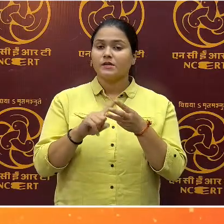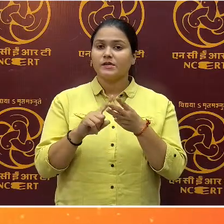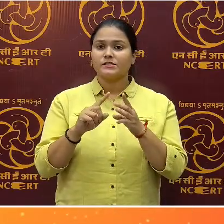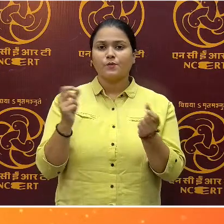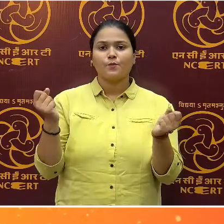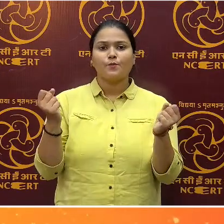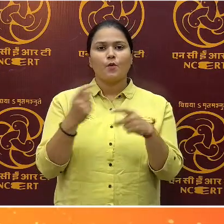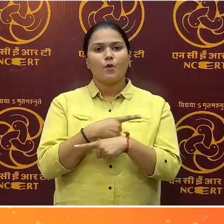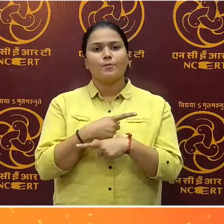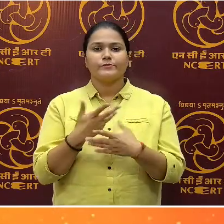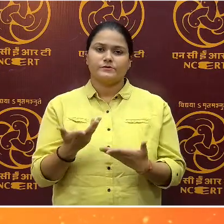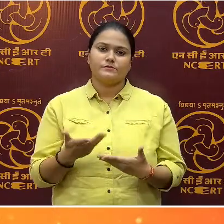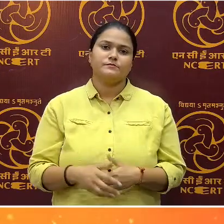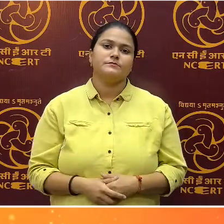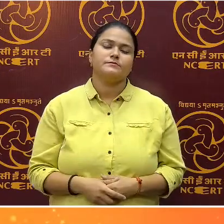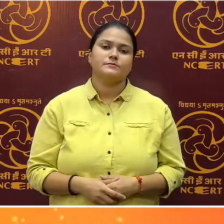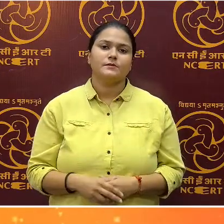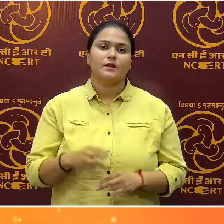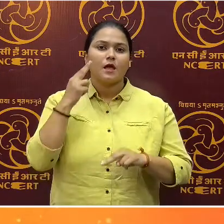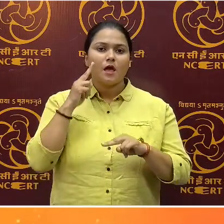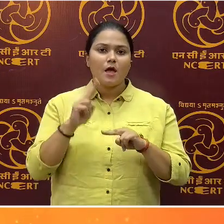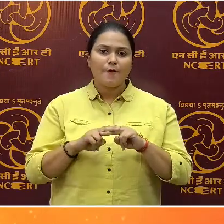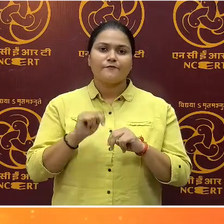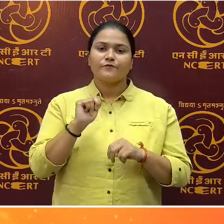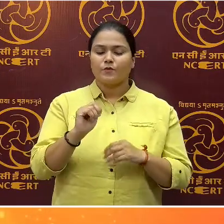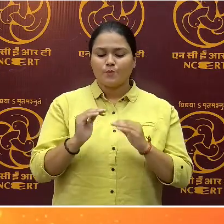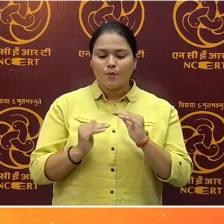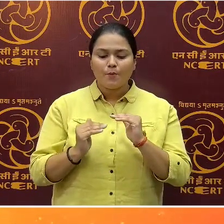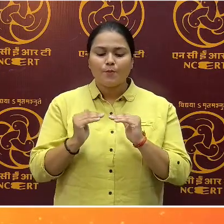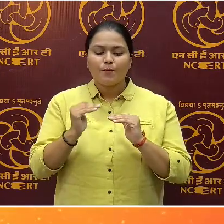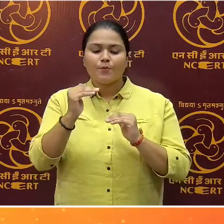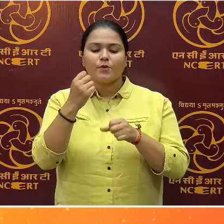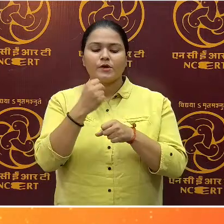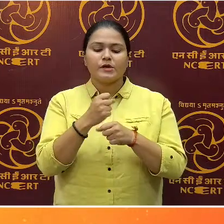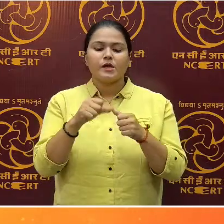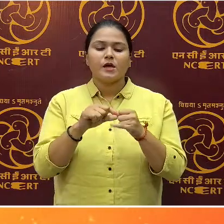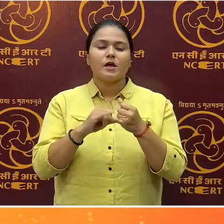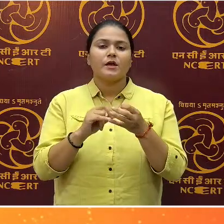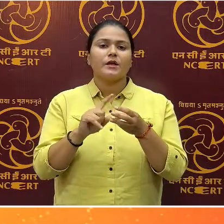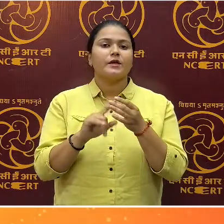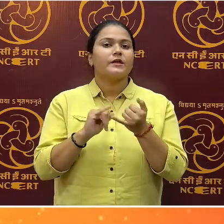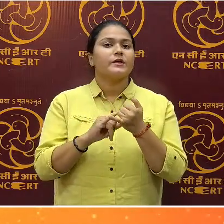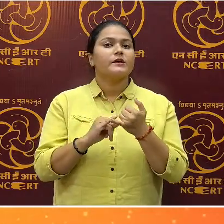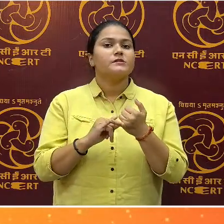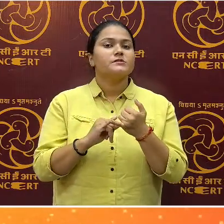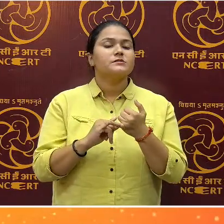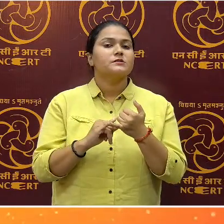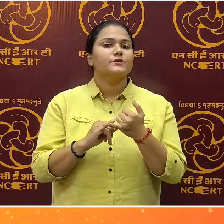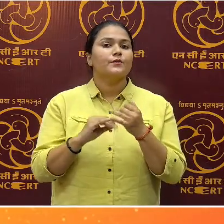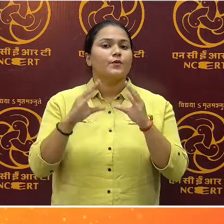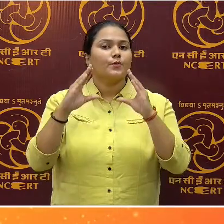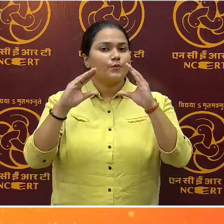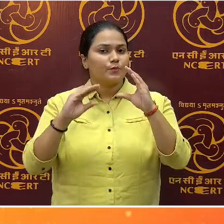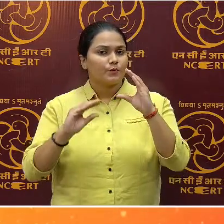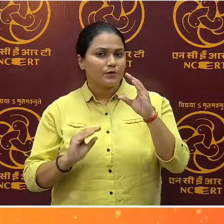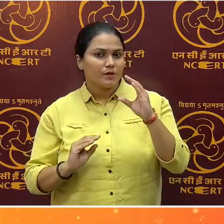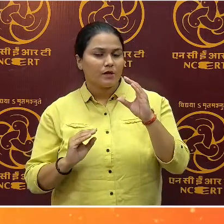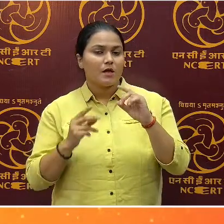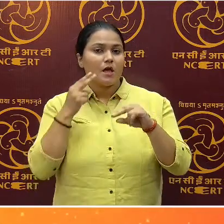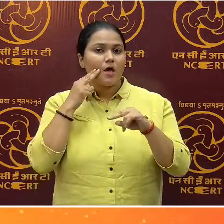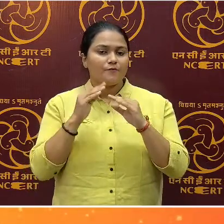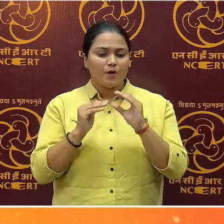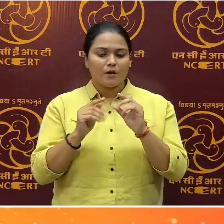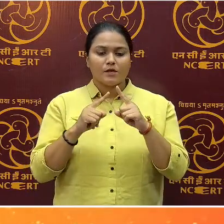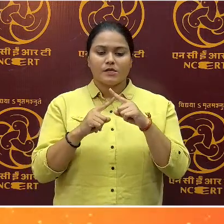opposite. If you increase the temperature, what will happen? The solubility of the gas, it decreases. Now that's